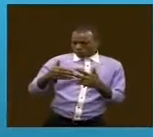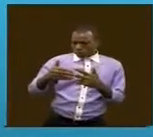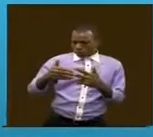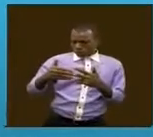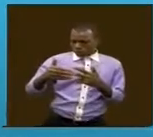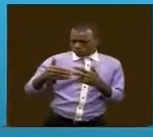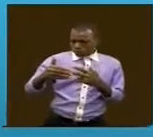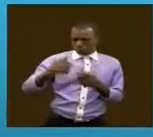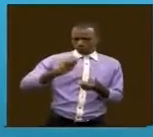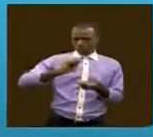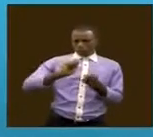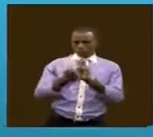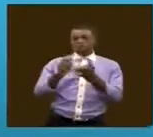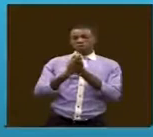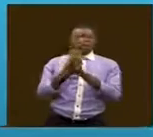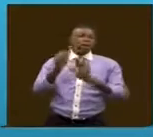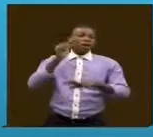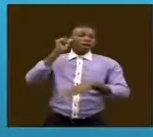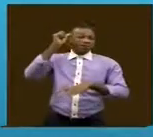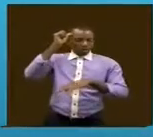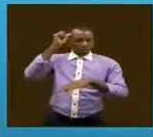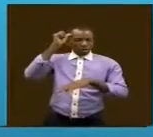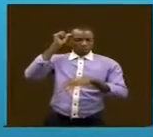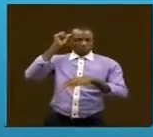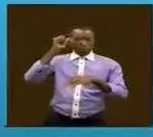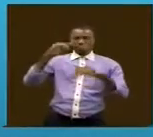adult stage, and that is what we call